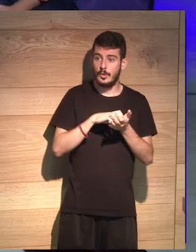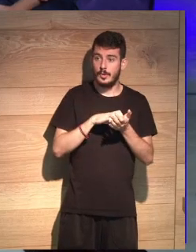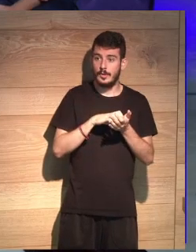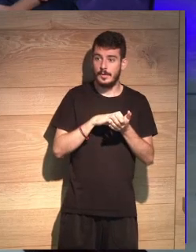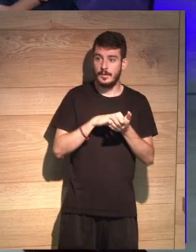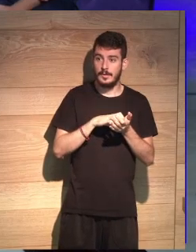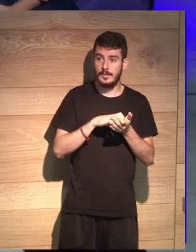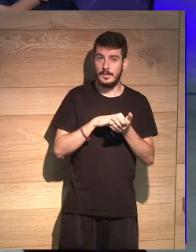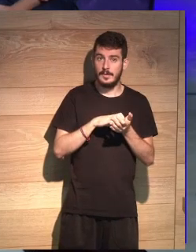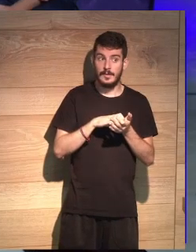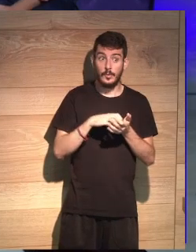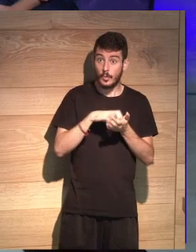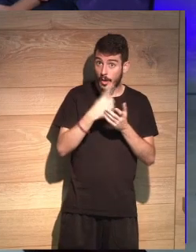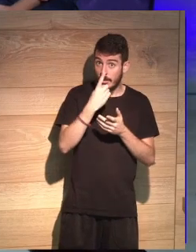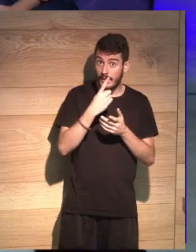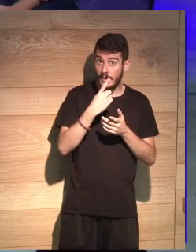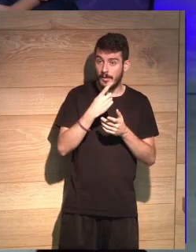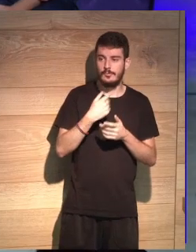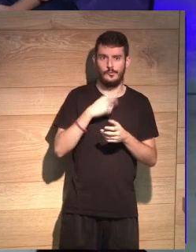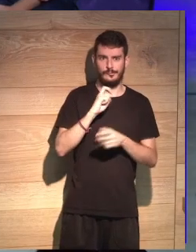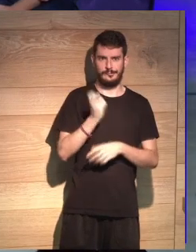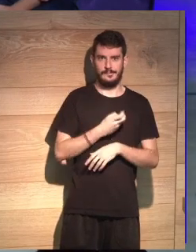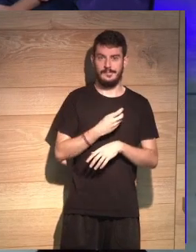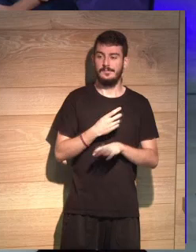I have a question.